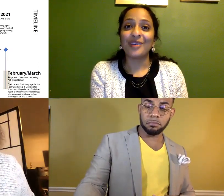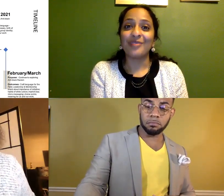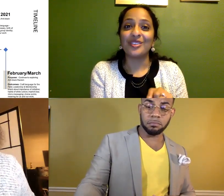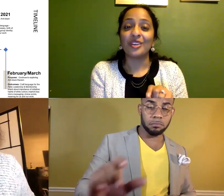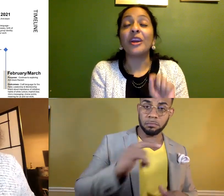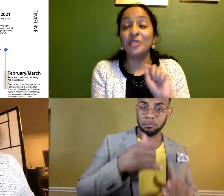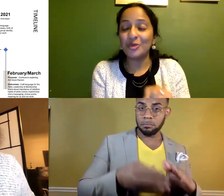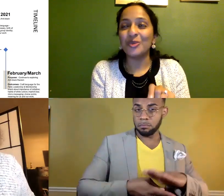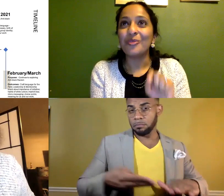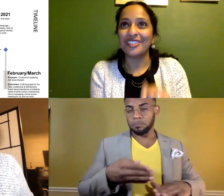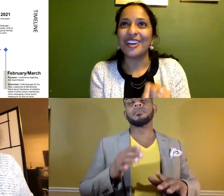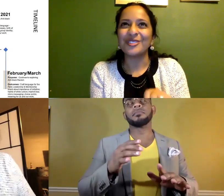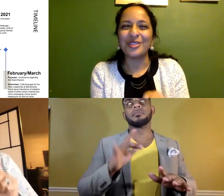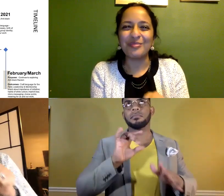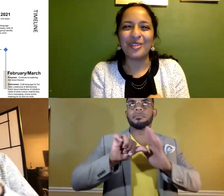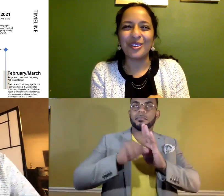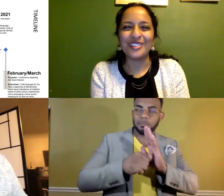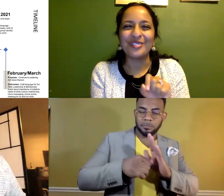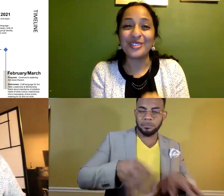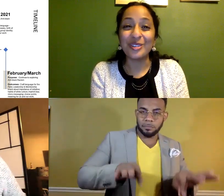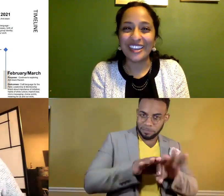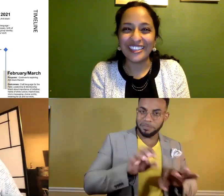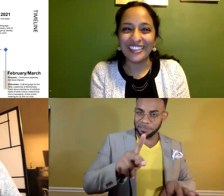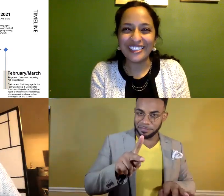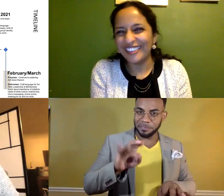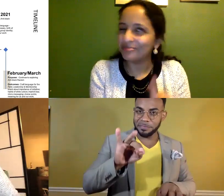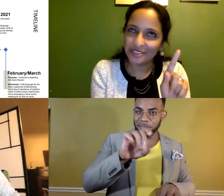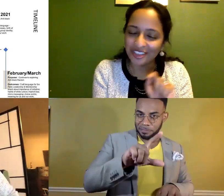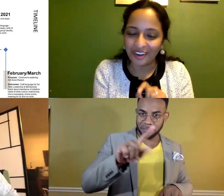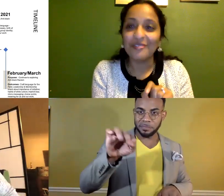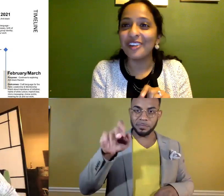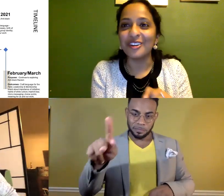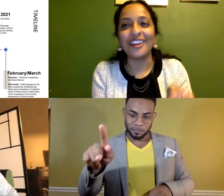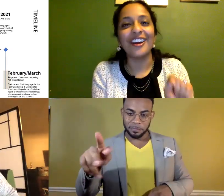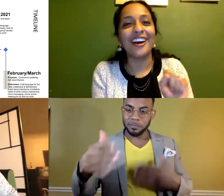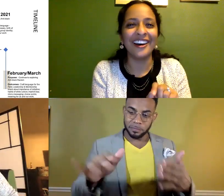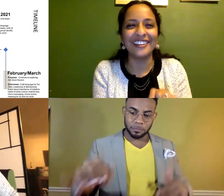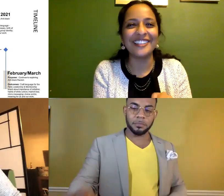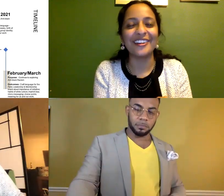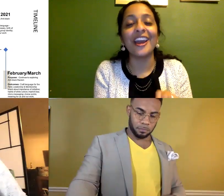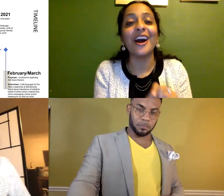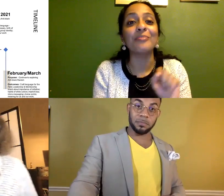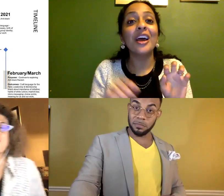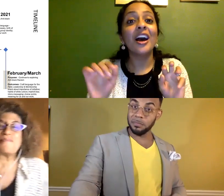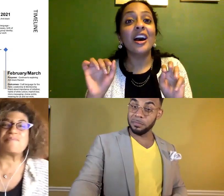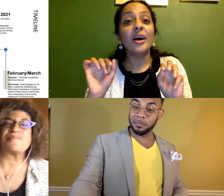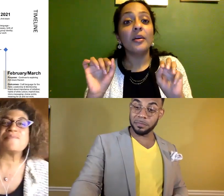importance of or I do want to underscore the importance of the soul talk, Yes. 5:30 on a